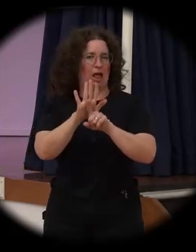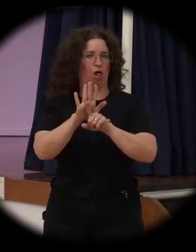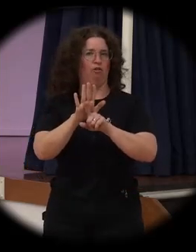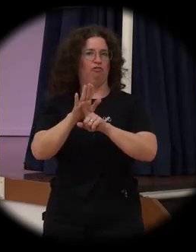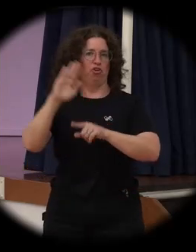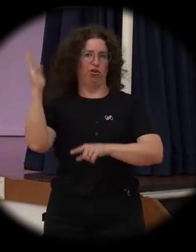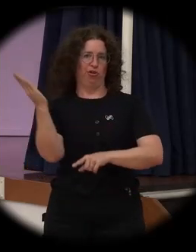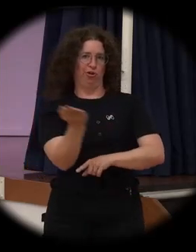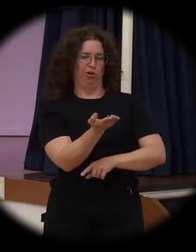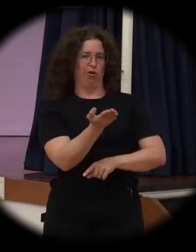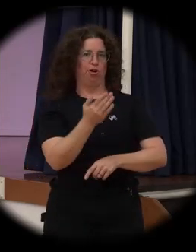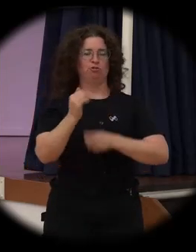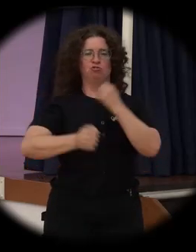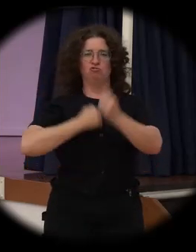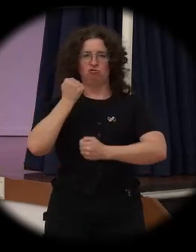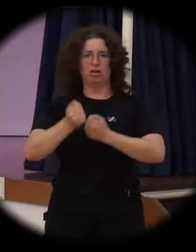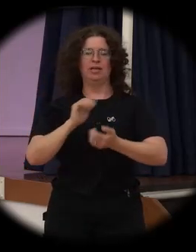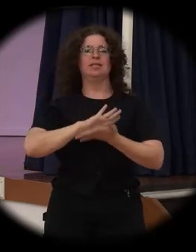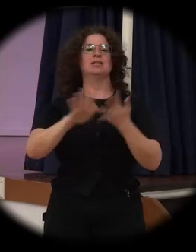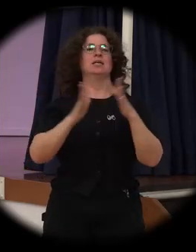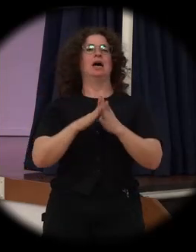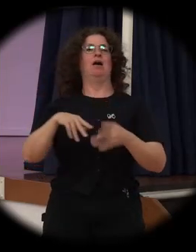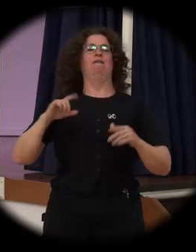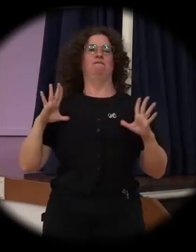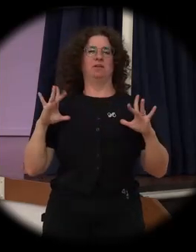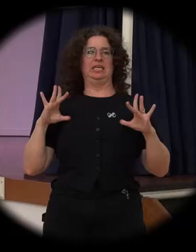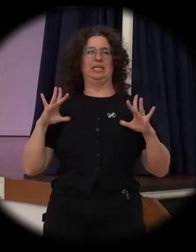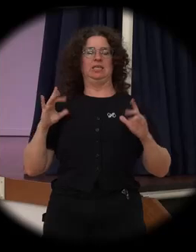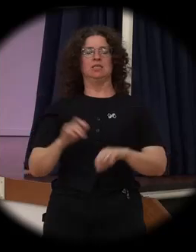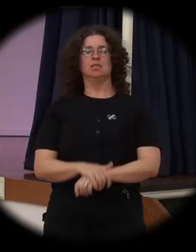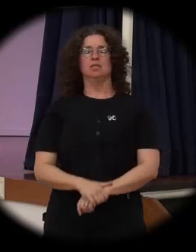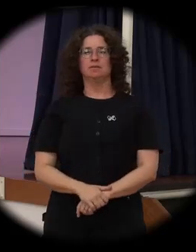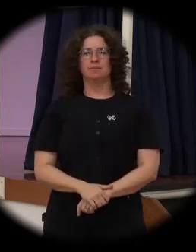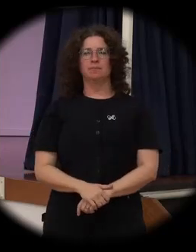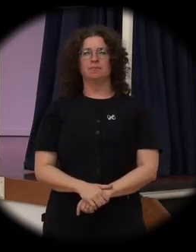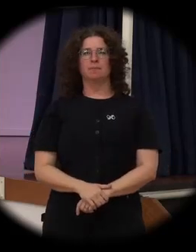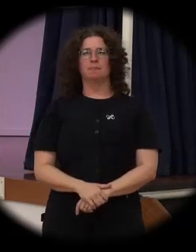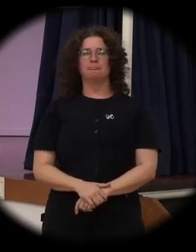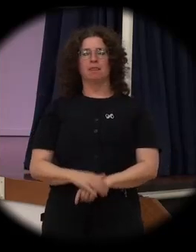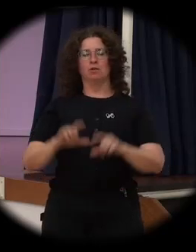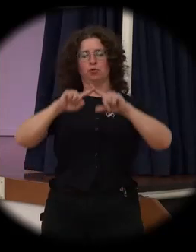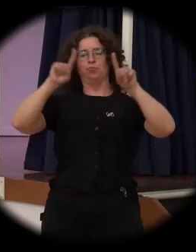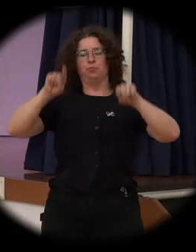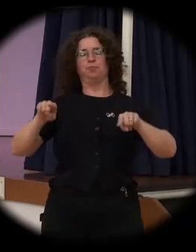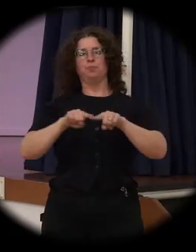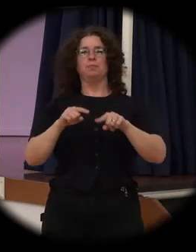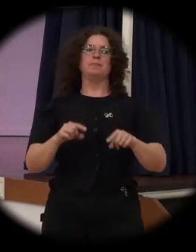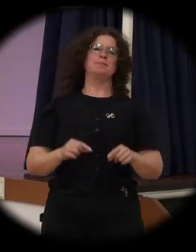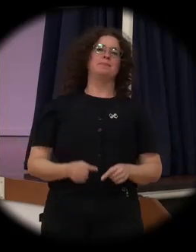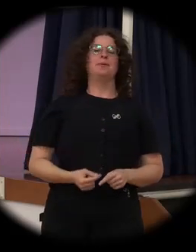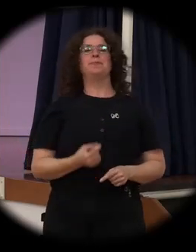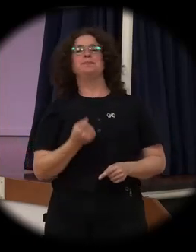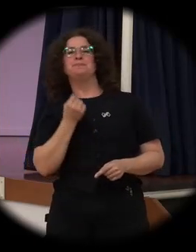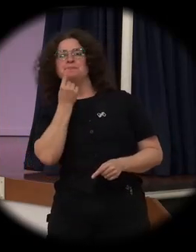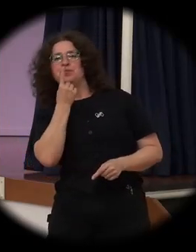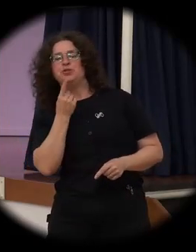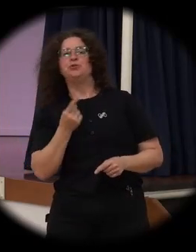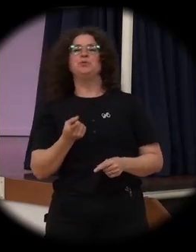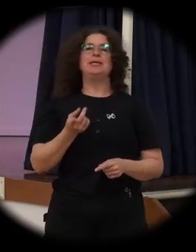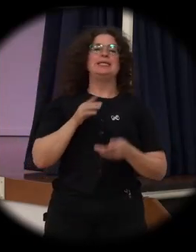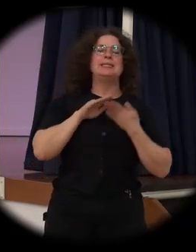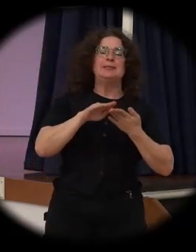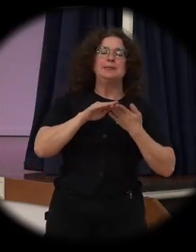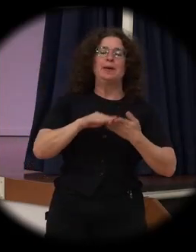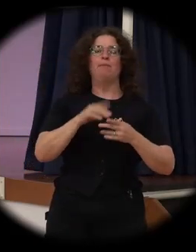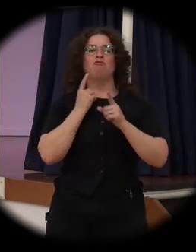make this no cost. And yeah, same in those talk notes at the QR code, tips, tricks, troubleshooting. And